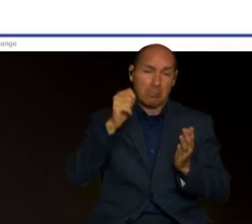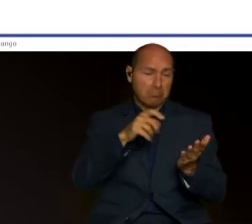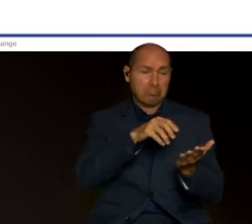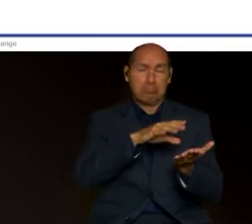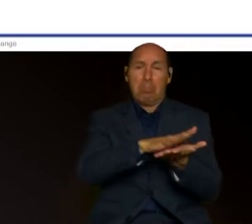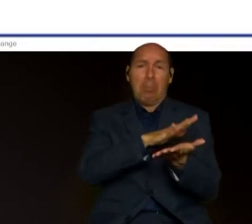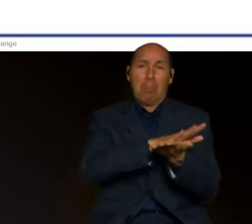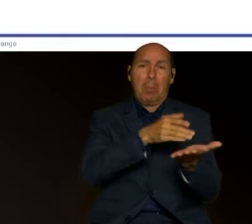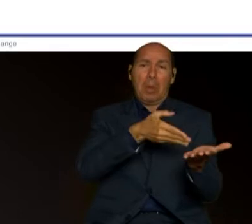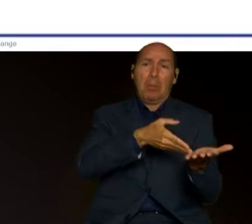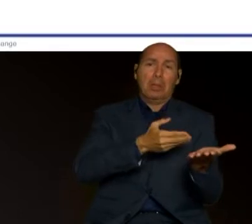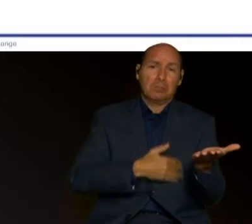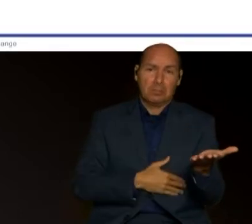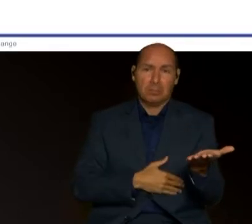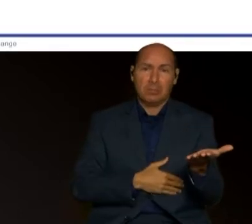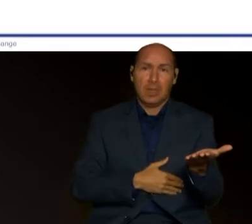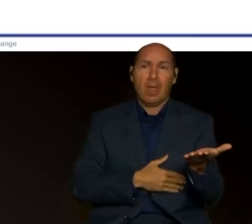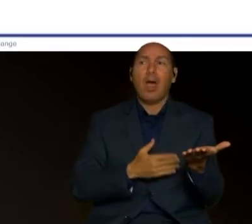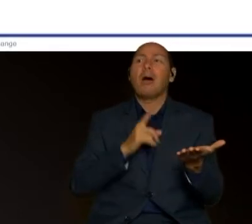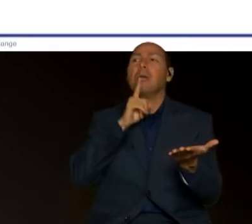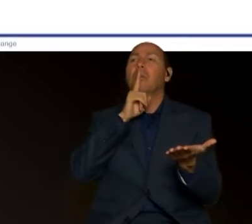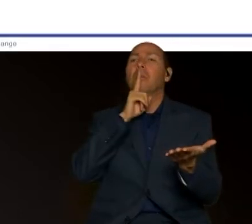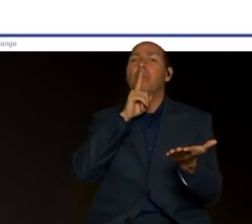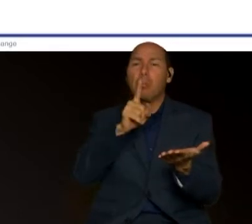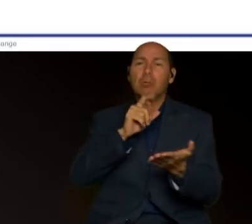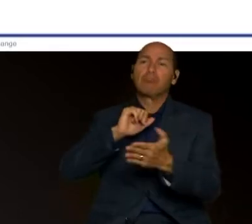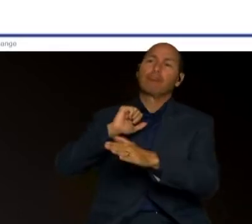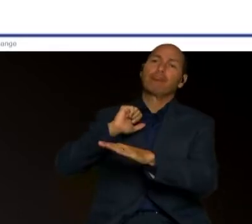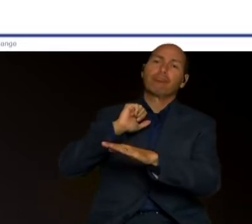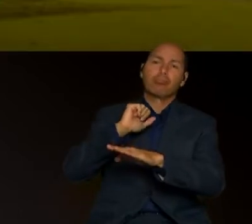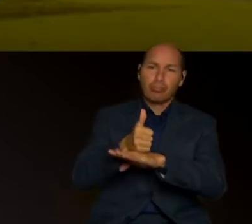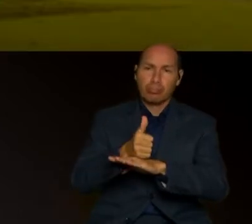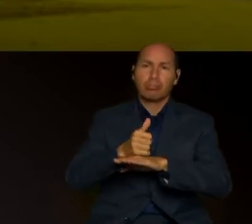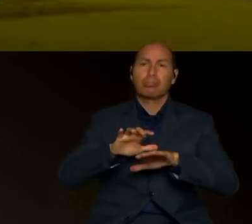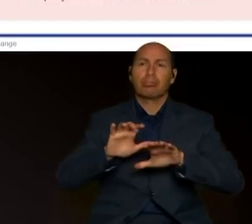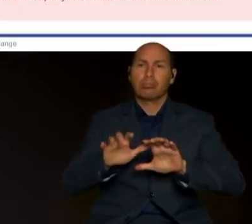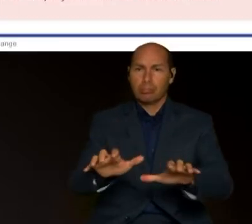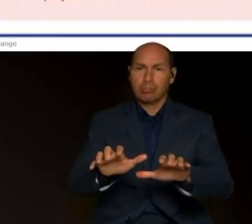from paper to reality in these agencies.